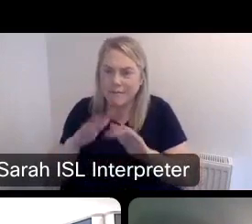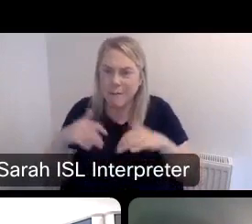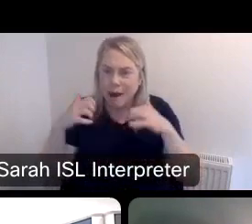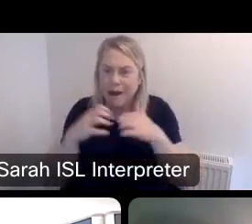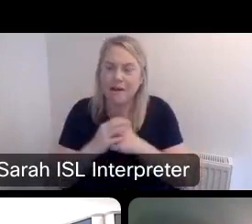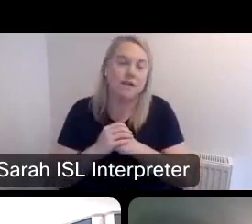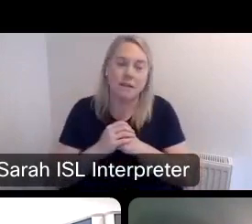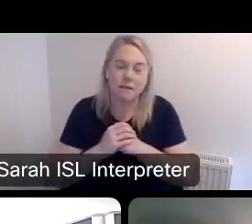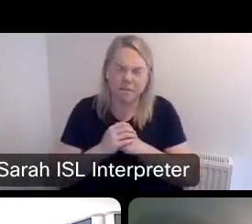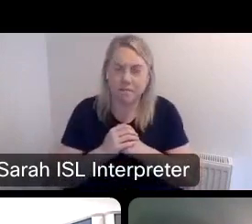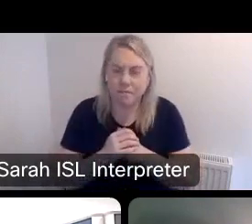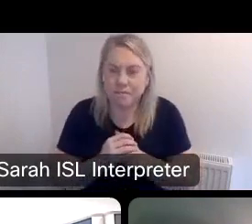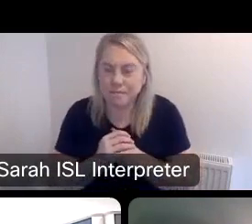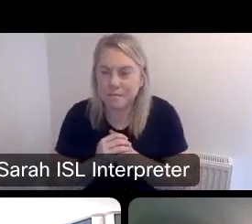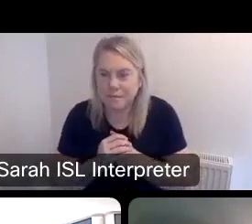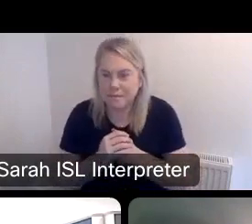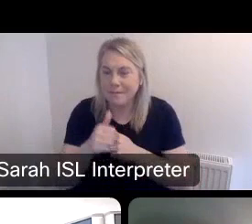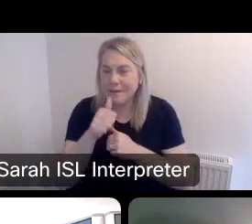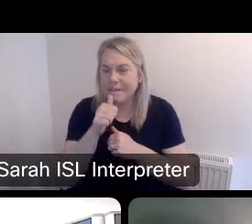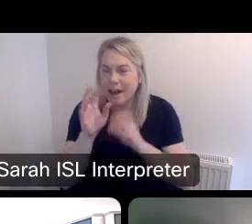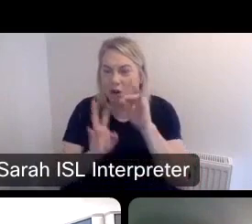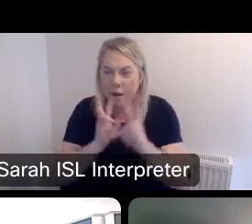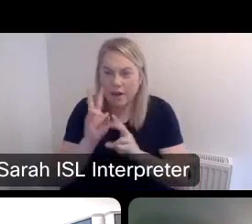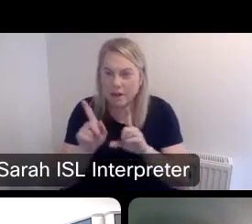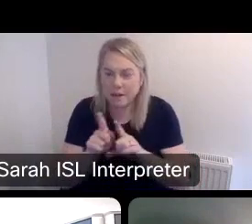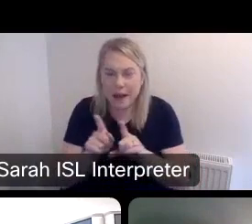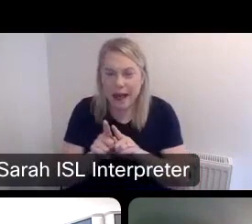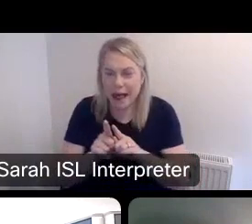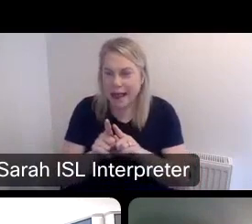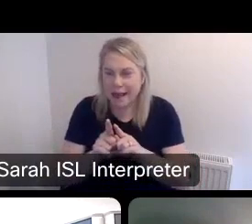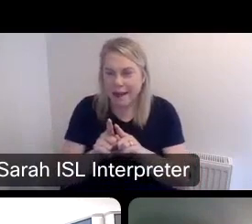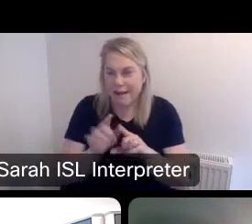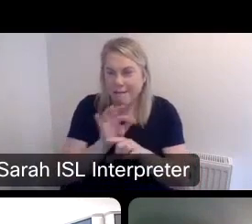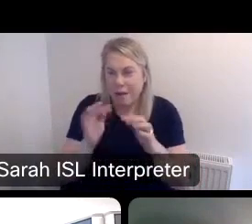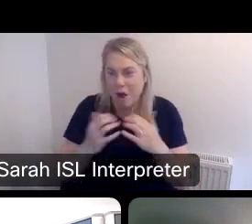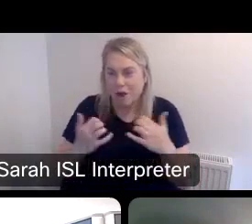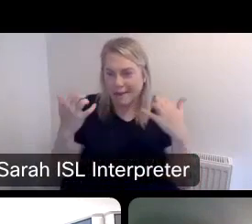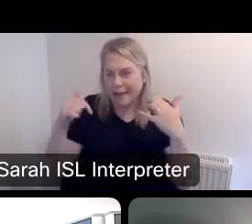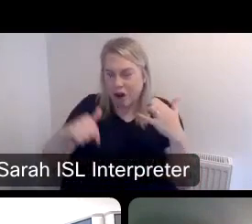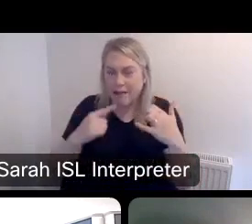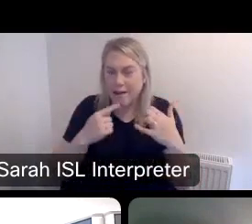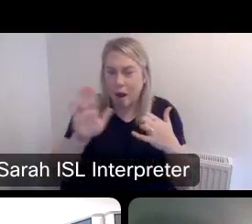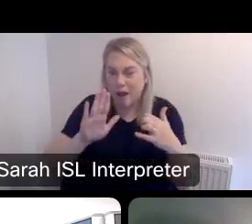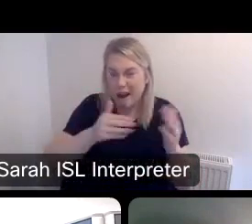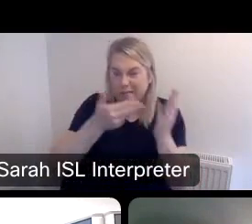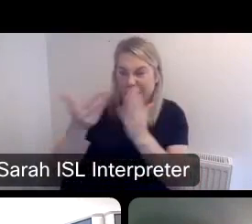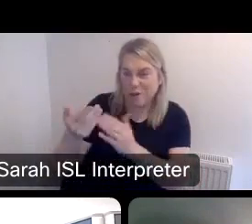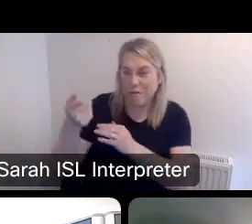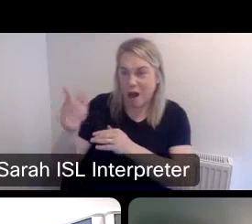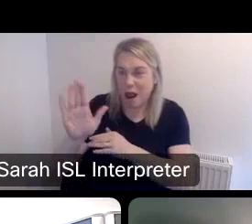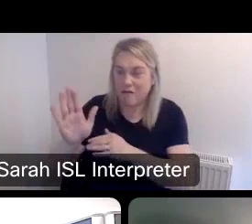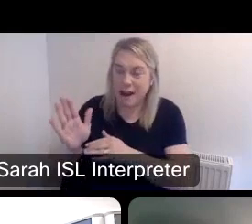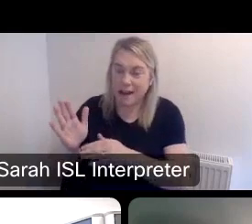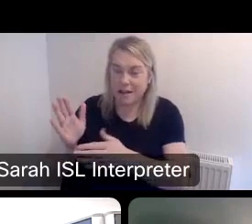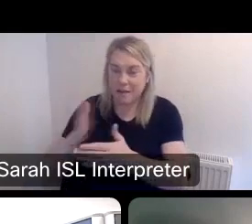and for answering the questions from our callers, or our audience rather. Lorraine, I'll hand to you just if you want to give